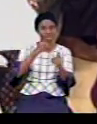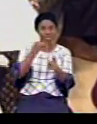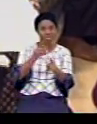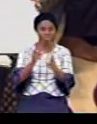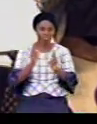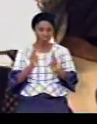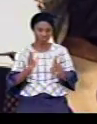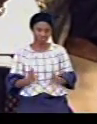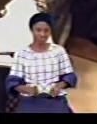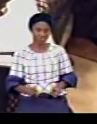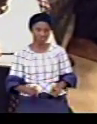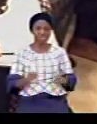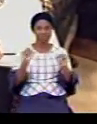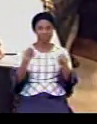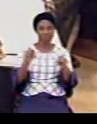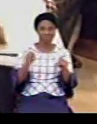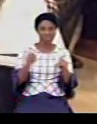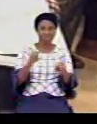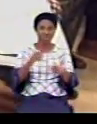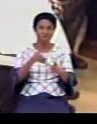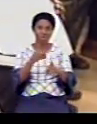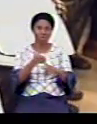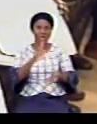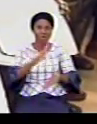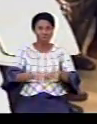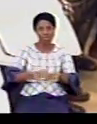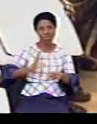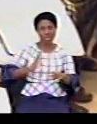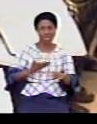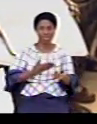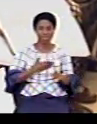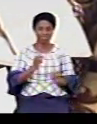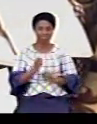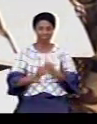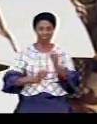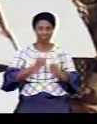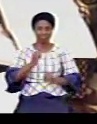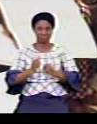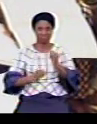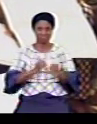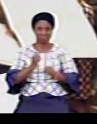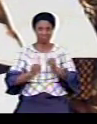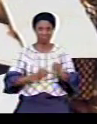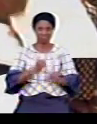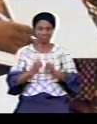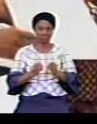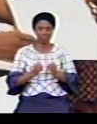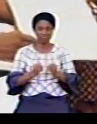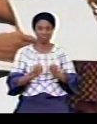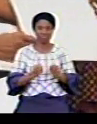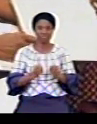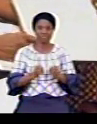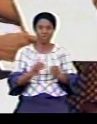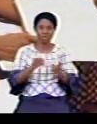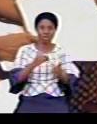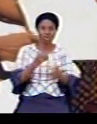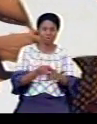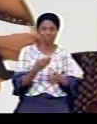possibilities, on our emotional state, or tangible